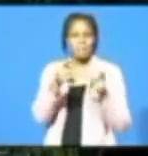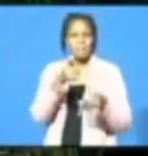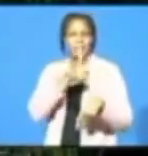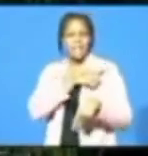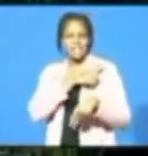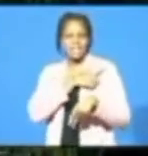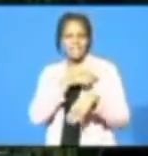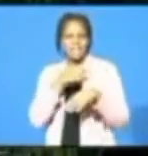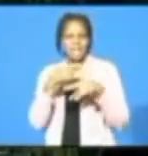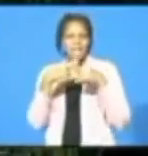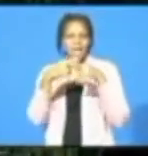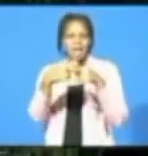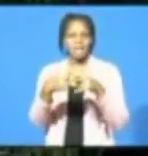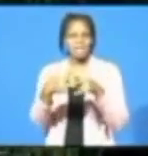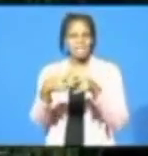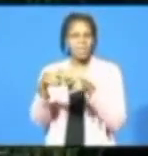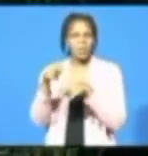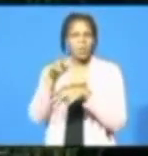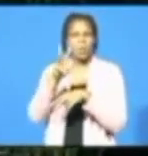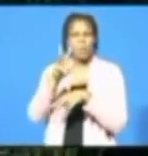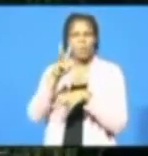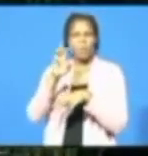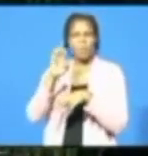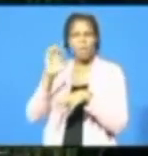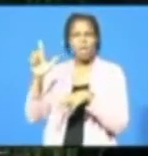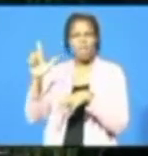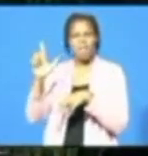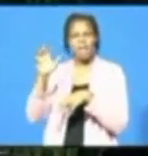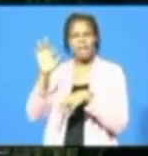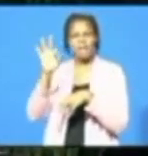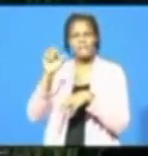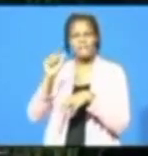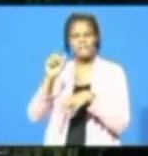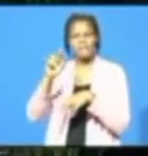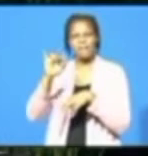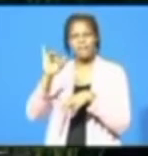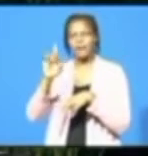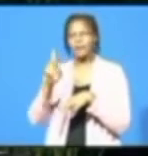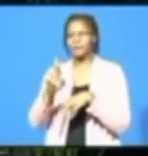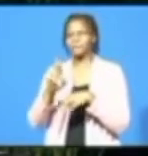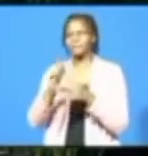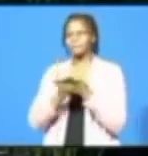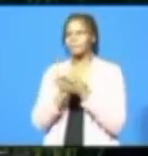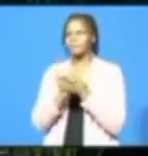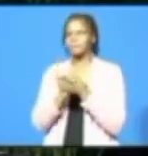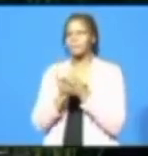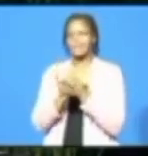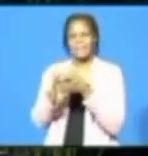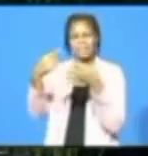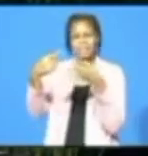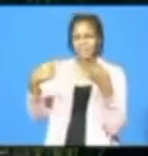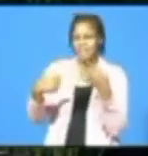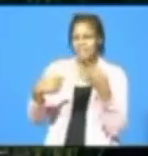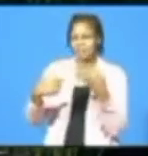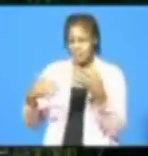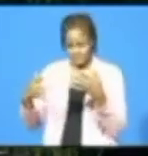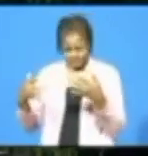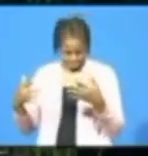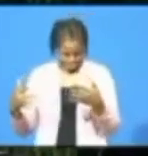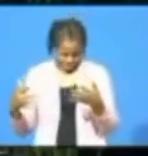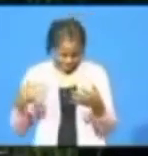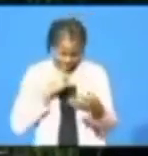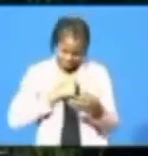unborn and call it choice. We have shot abortionists and call it justifiable. We